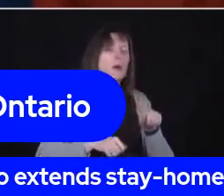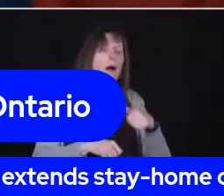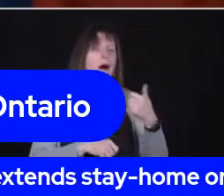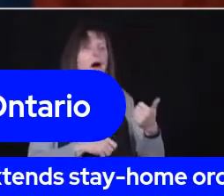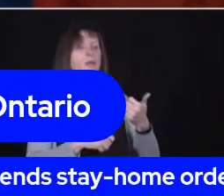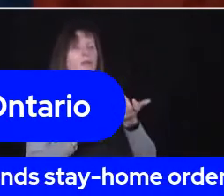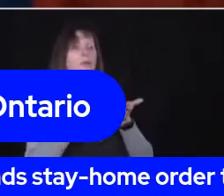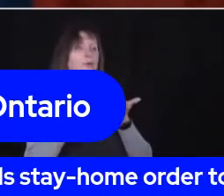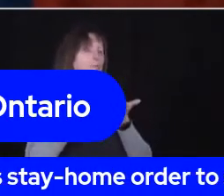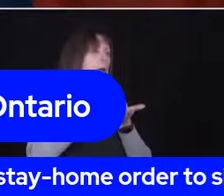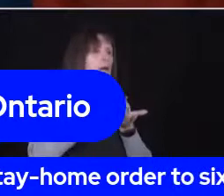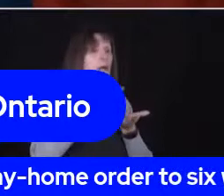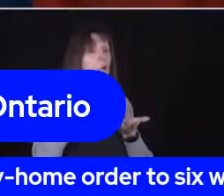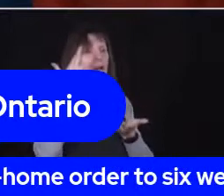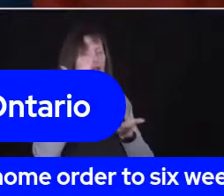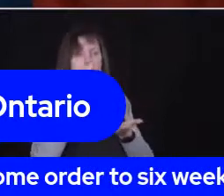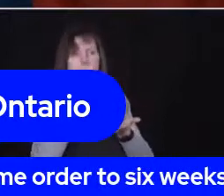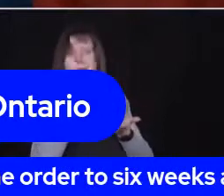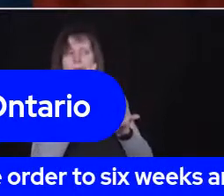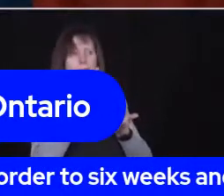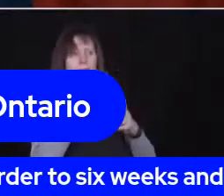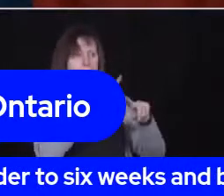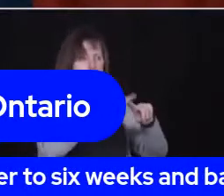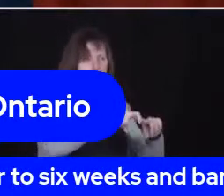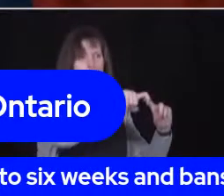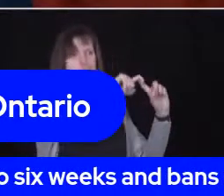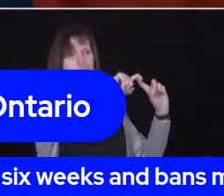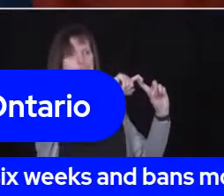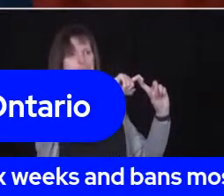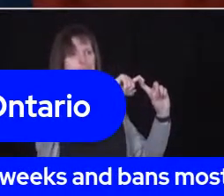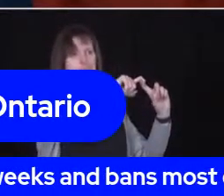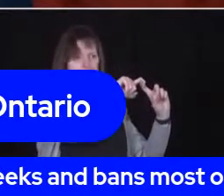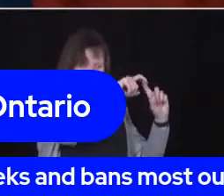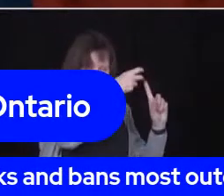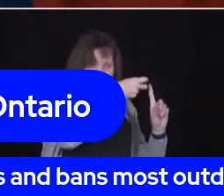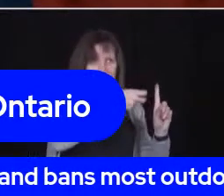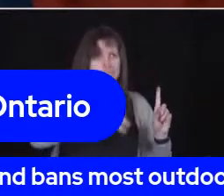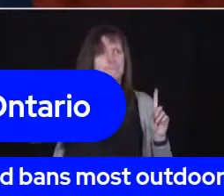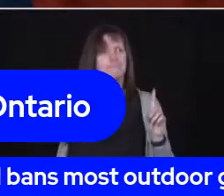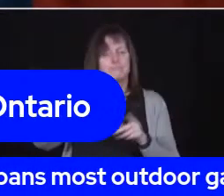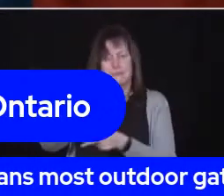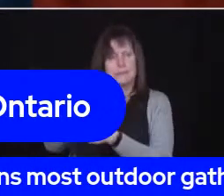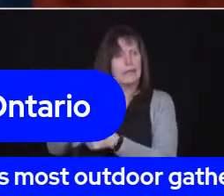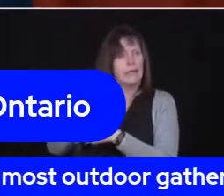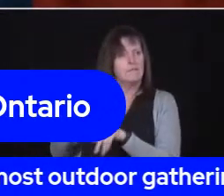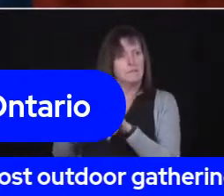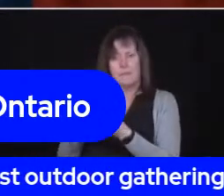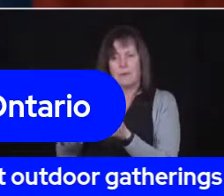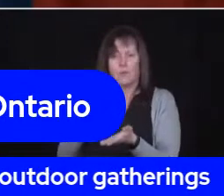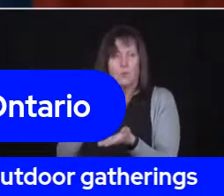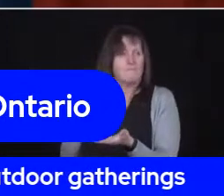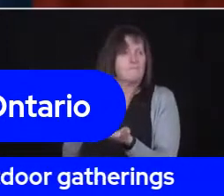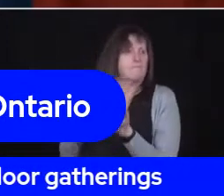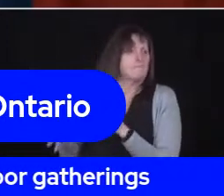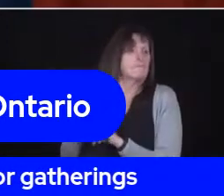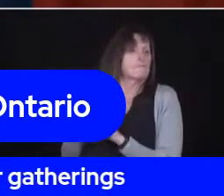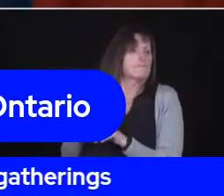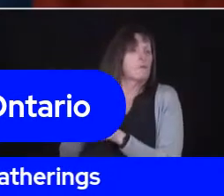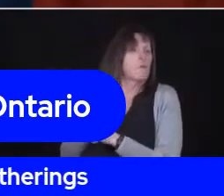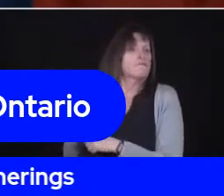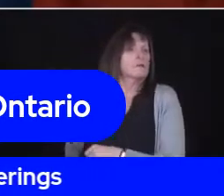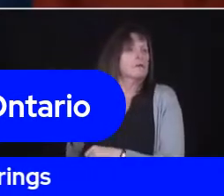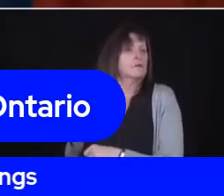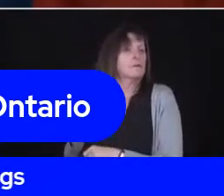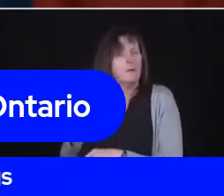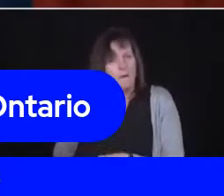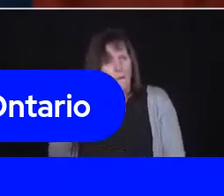those personnel that are already in our hospitals will now be able to care for COVID patients. But we're also extending our student